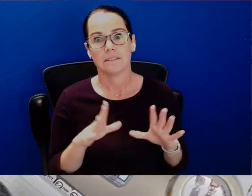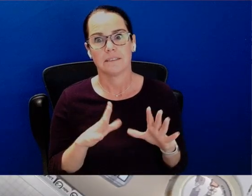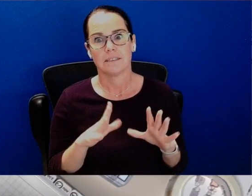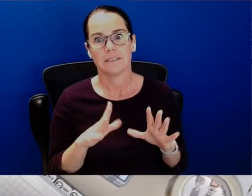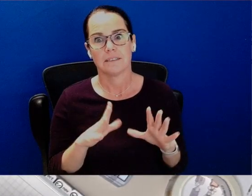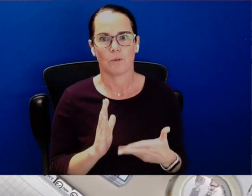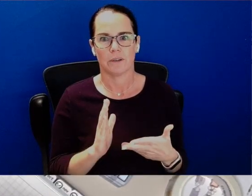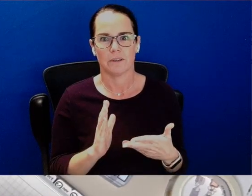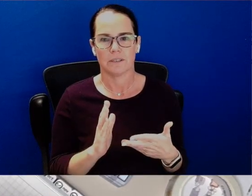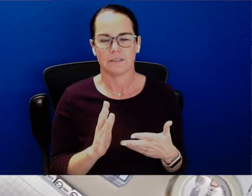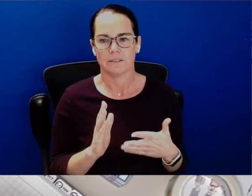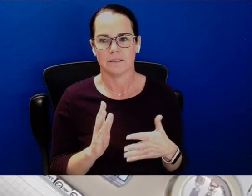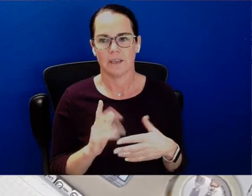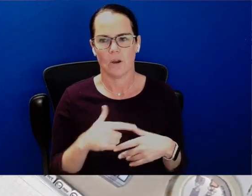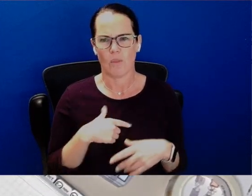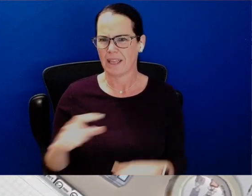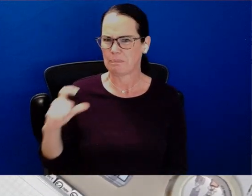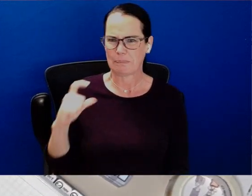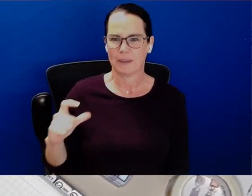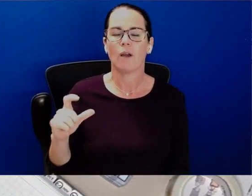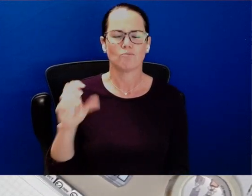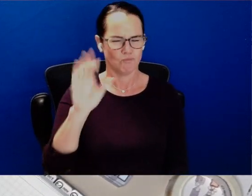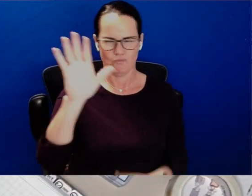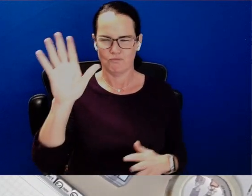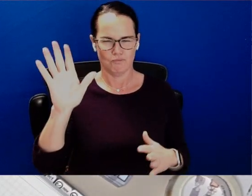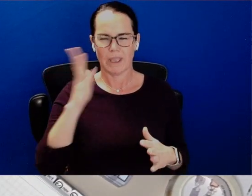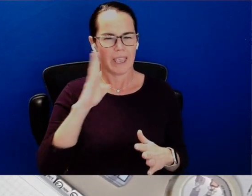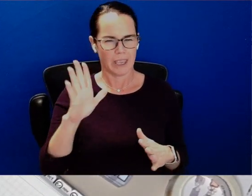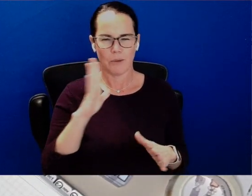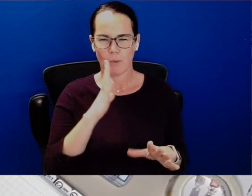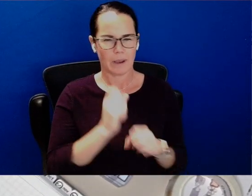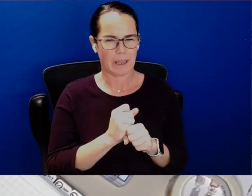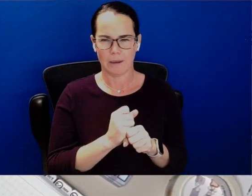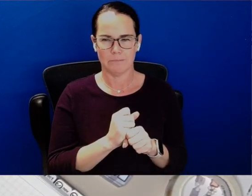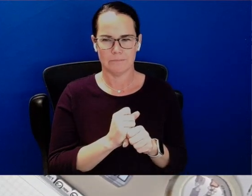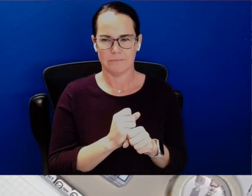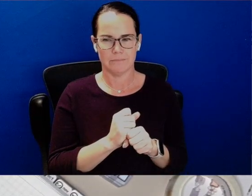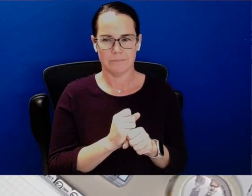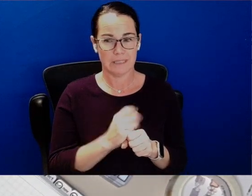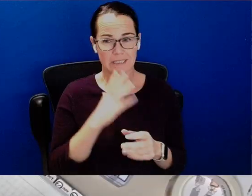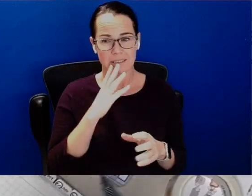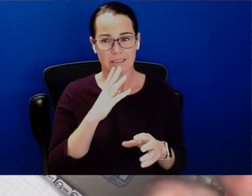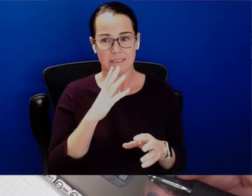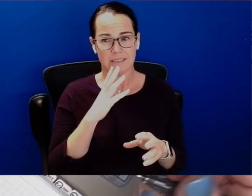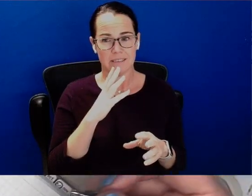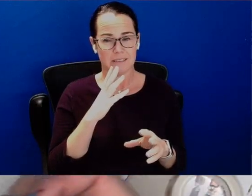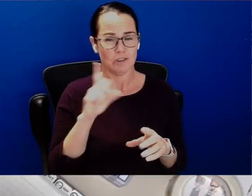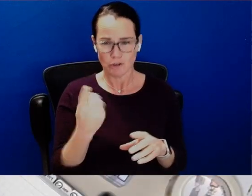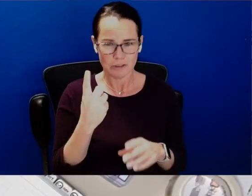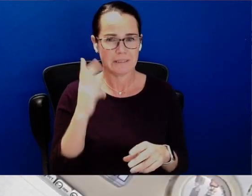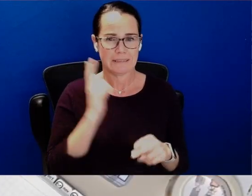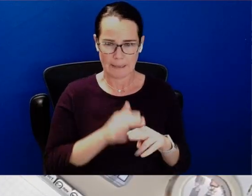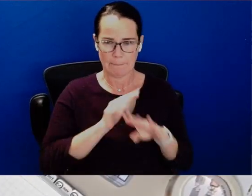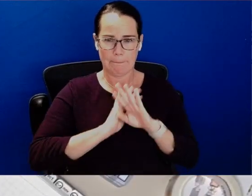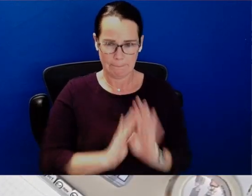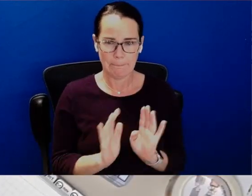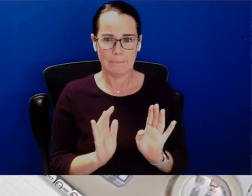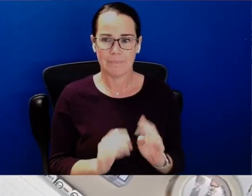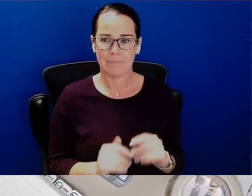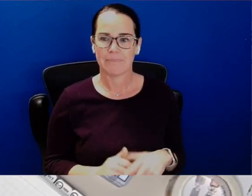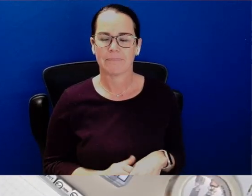He brings straight. Oh, that's big. I do. No, he's just going to get a little, like, no, he's just going to get a